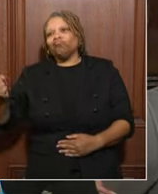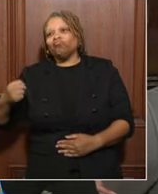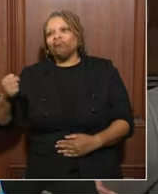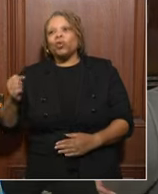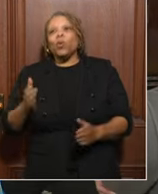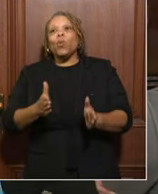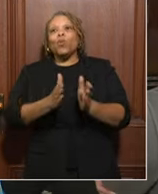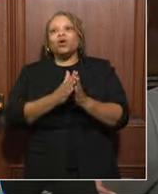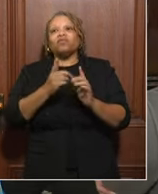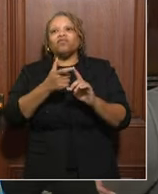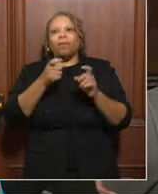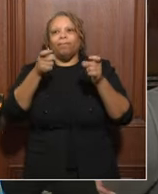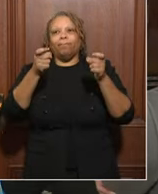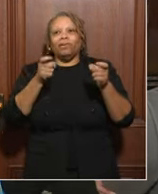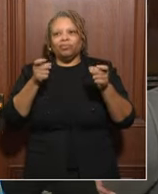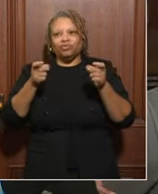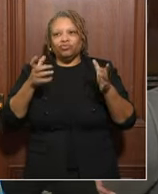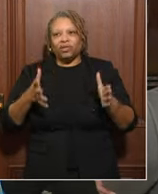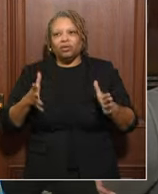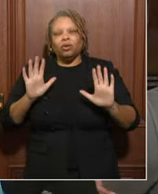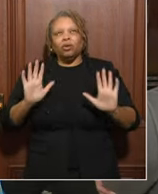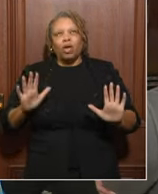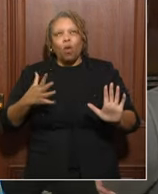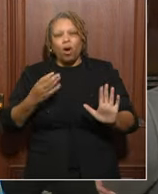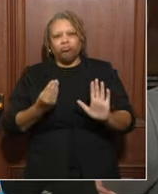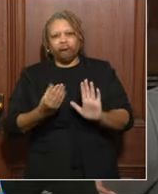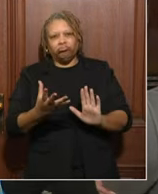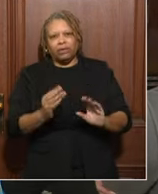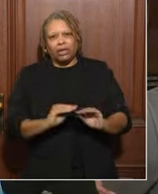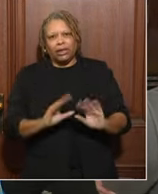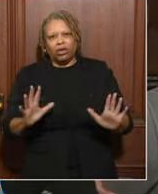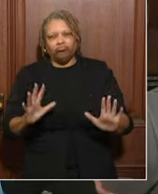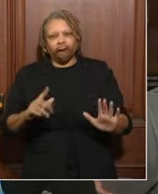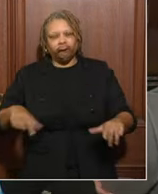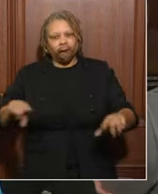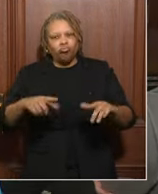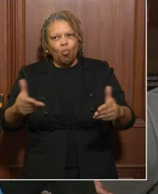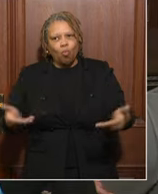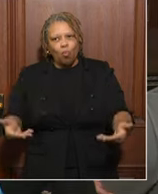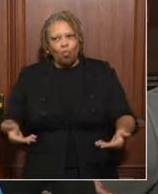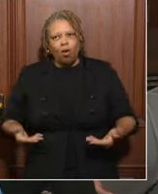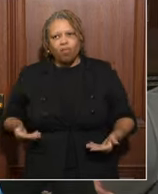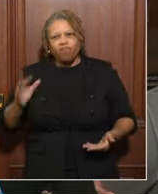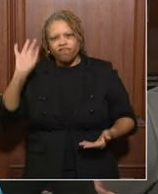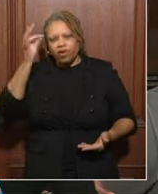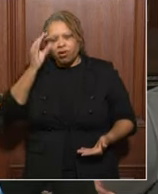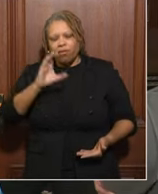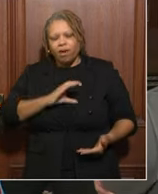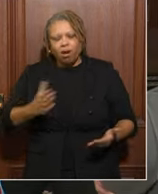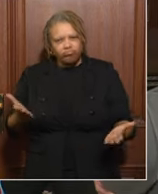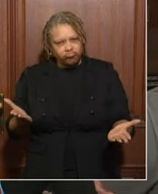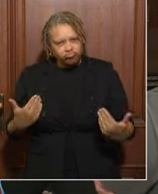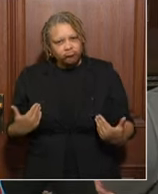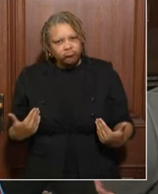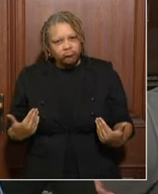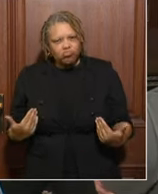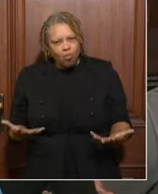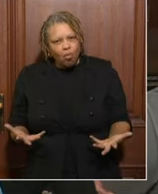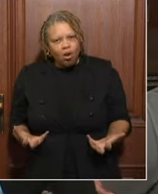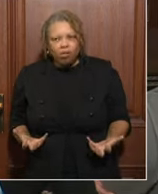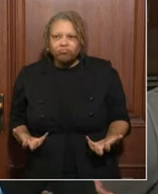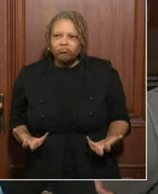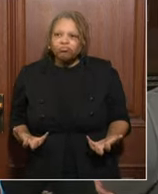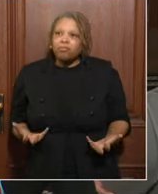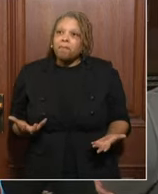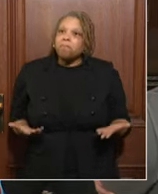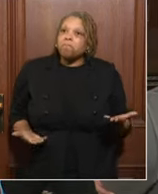will welcome certain federal law enforcement officials to the district, and it may be necessary